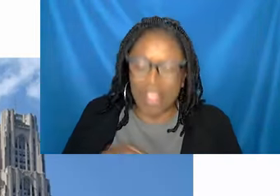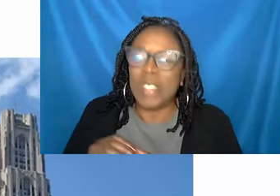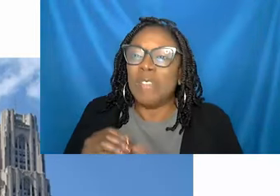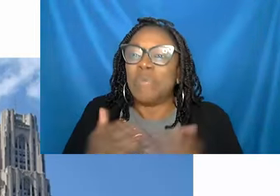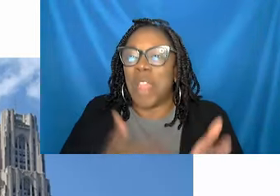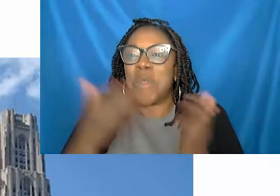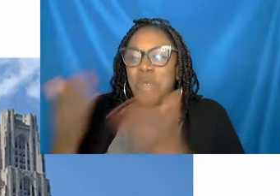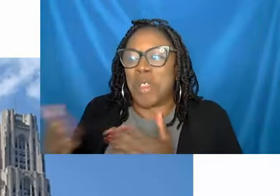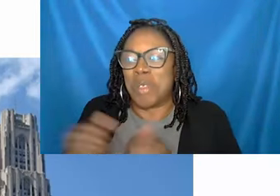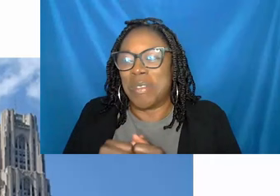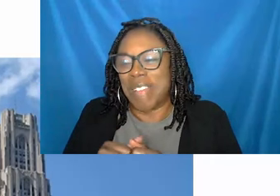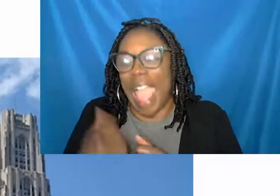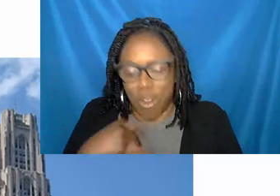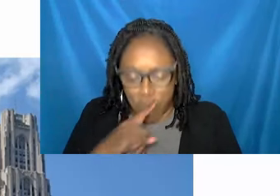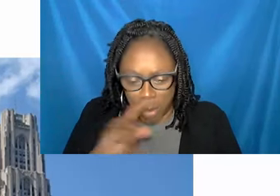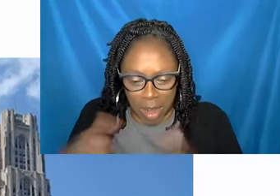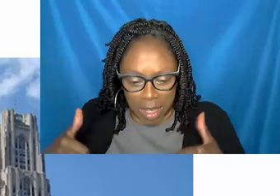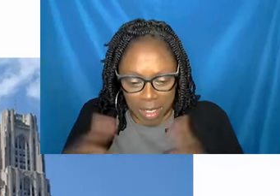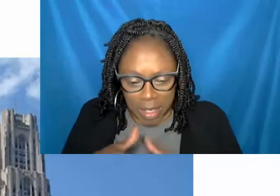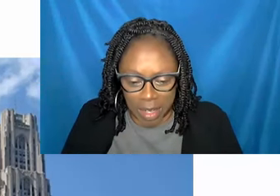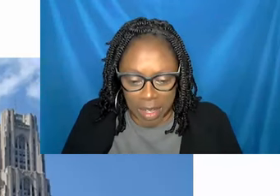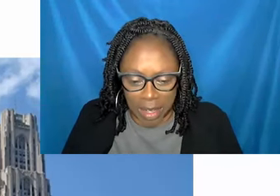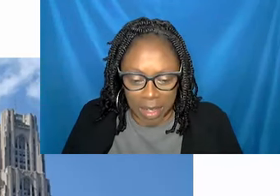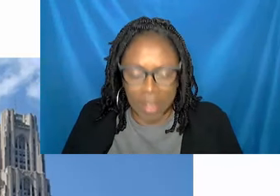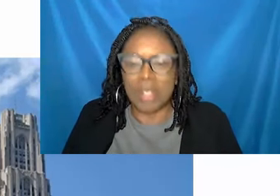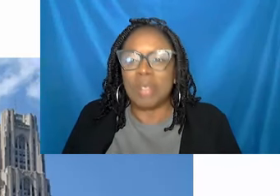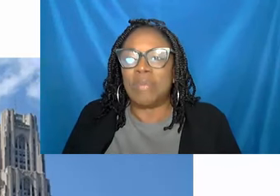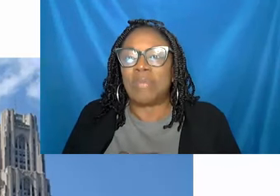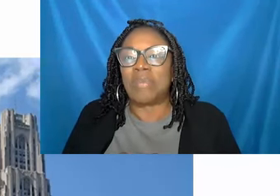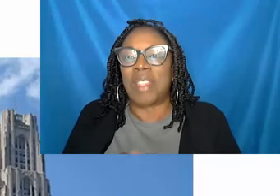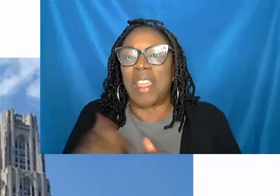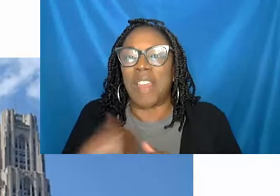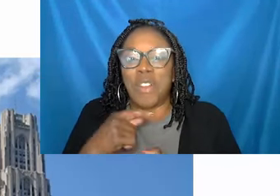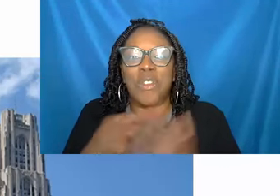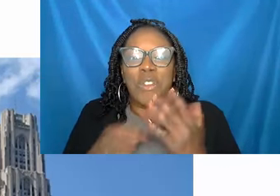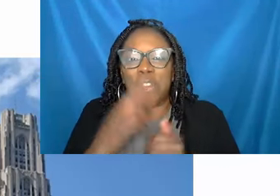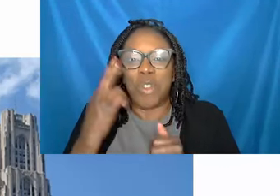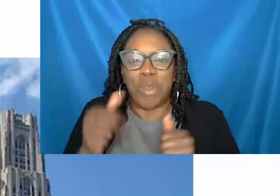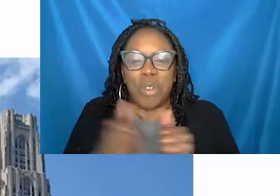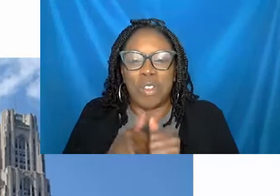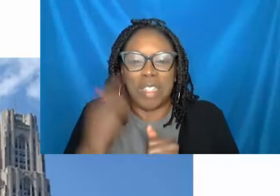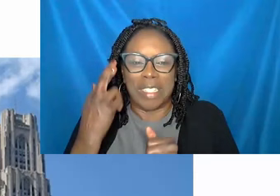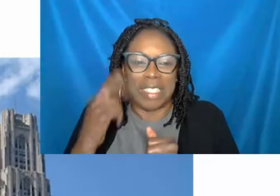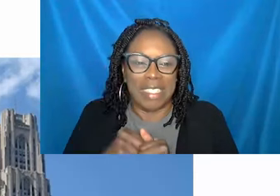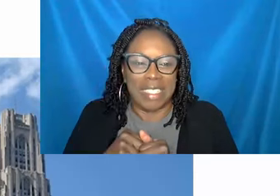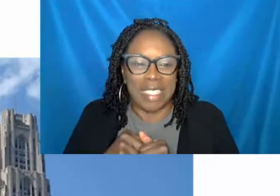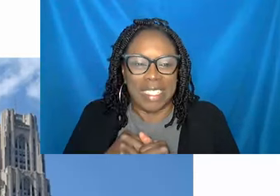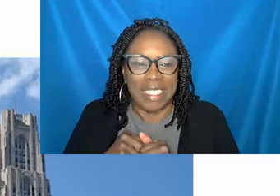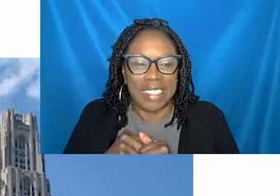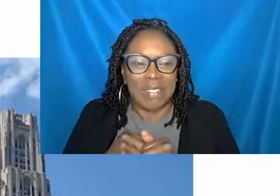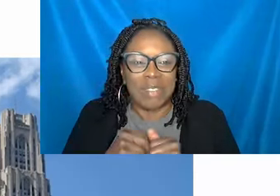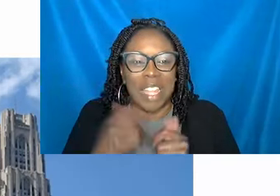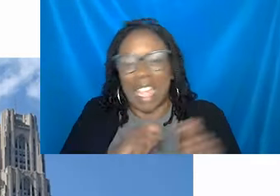legit. And I put this up here for a couple reasons. Okay. I'll go to the next slide. Just some